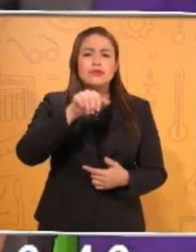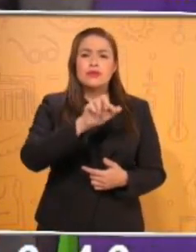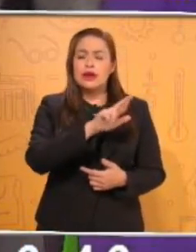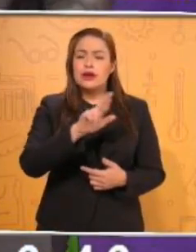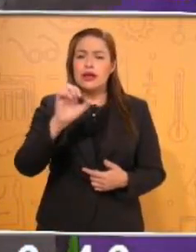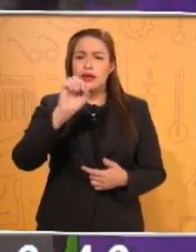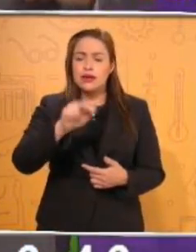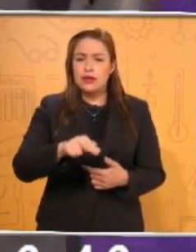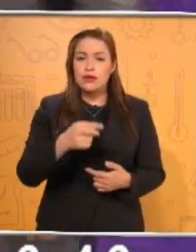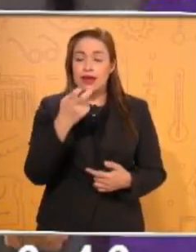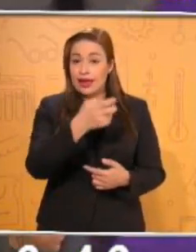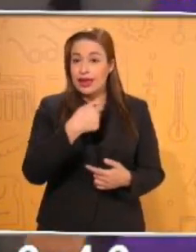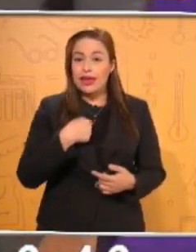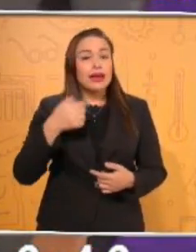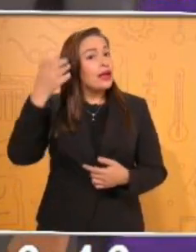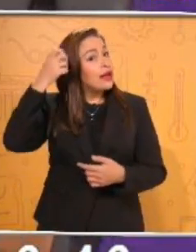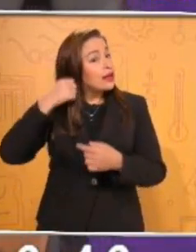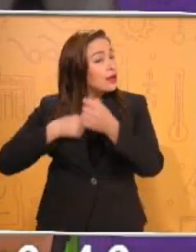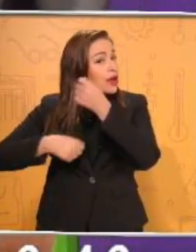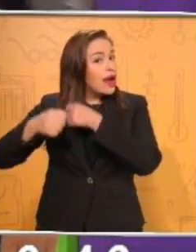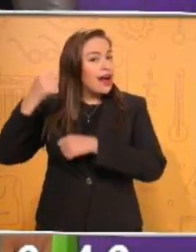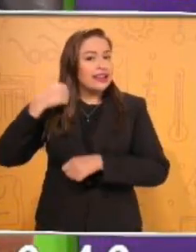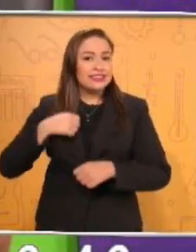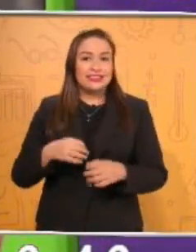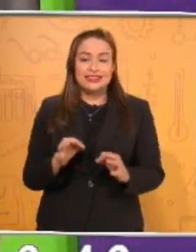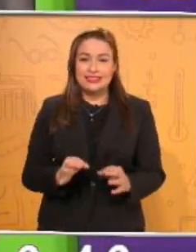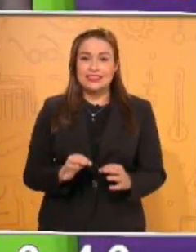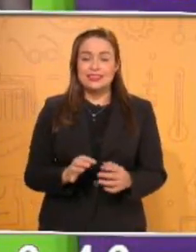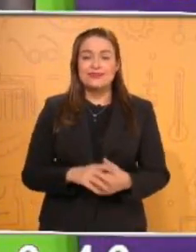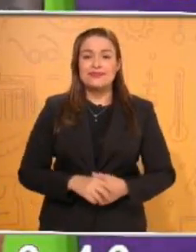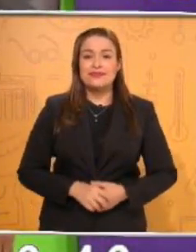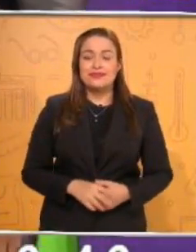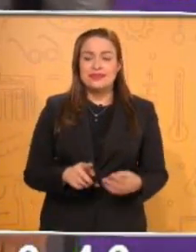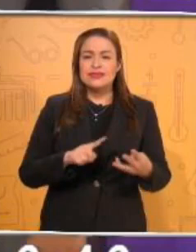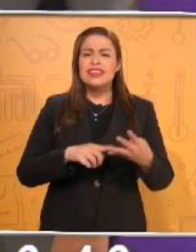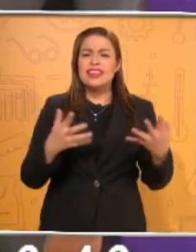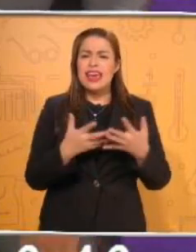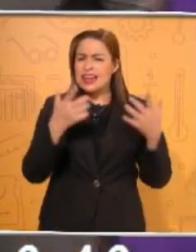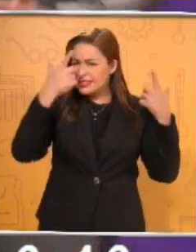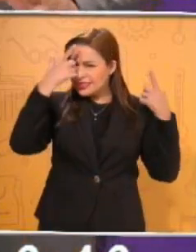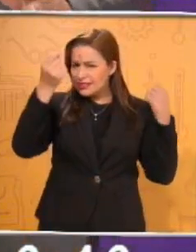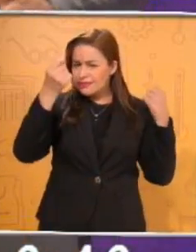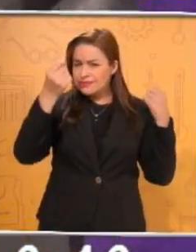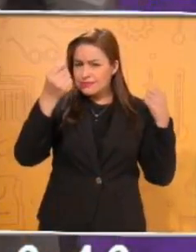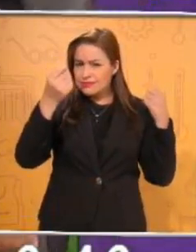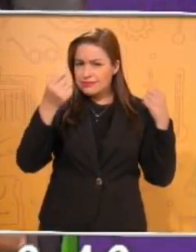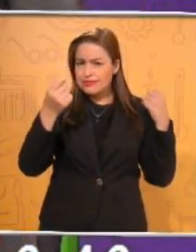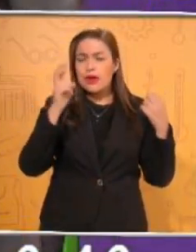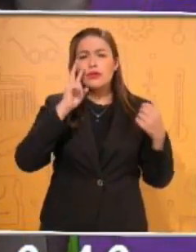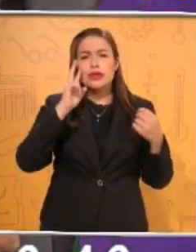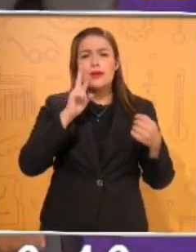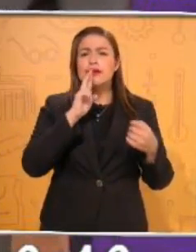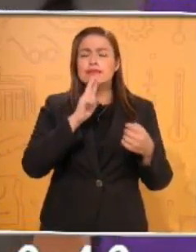hair. Number 4, what was Robin doing? Let's see the answer.